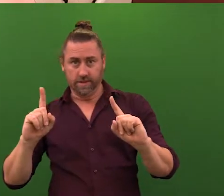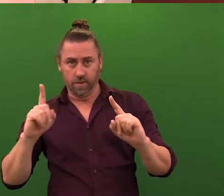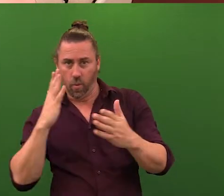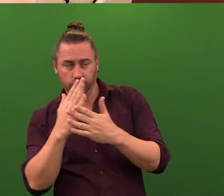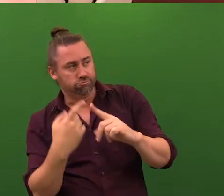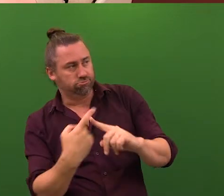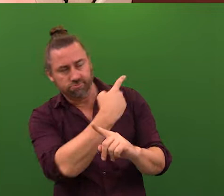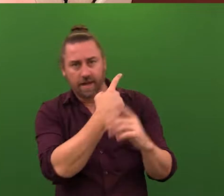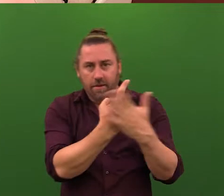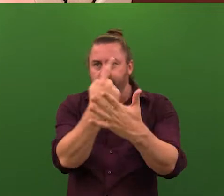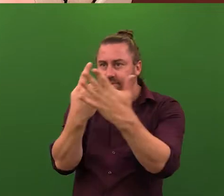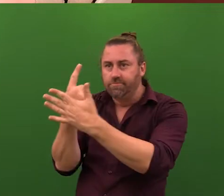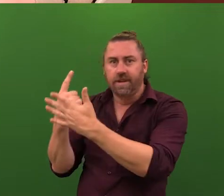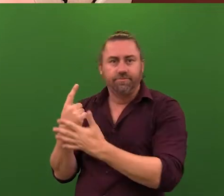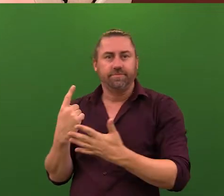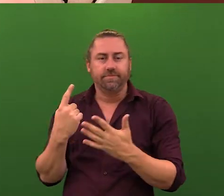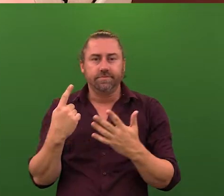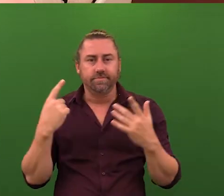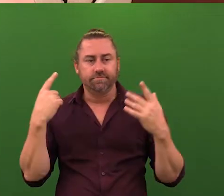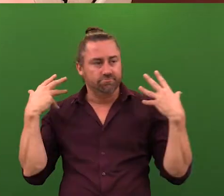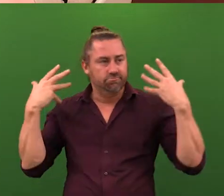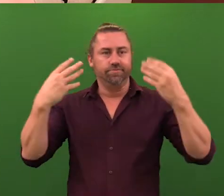me. I've chosen to,